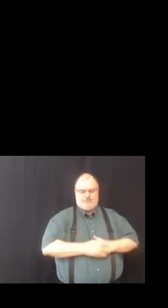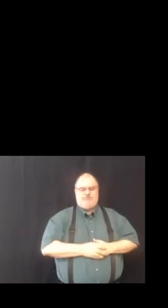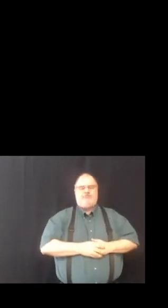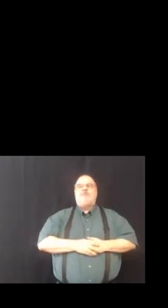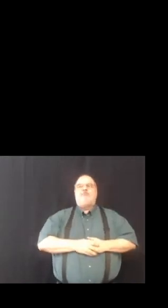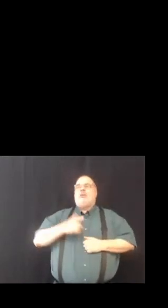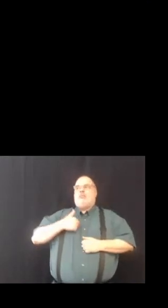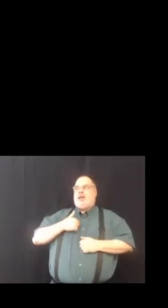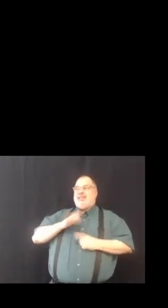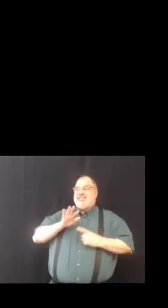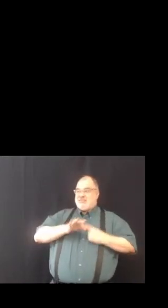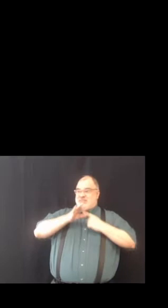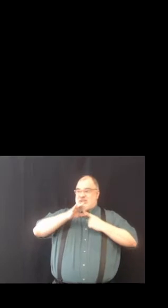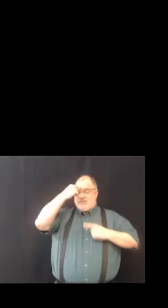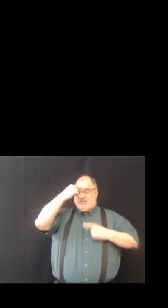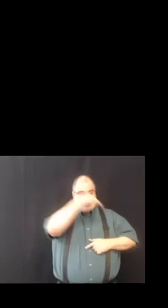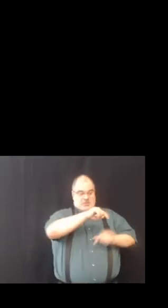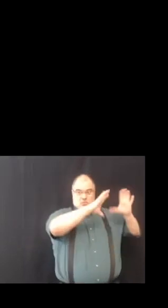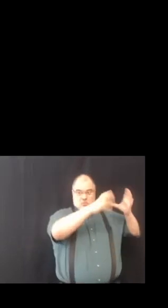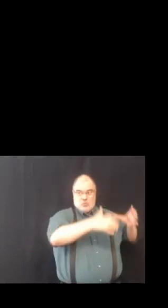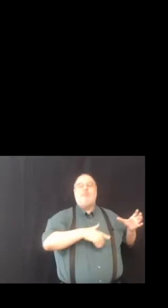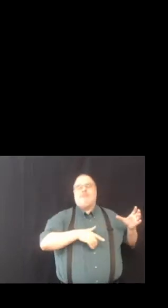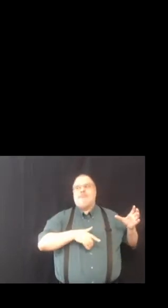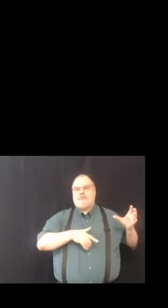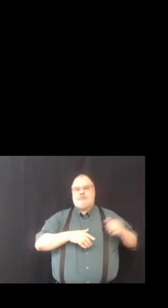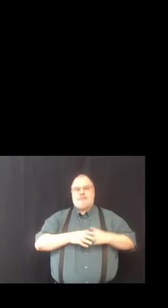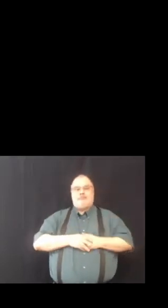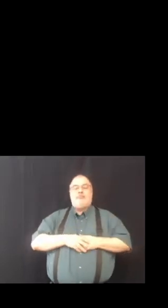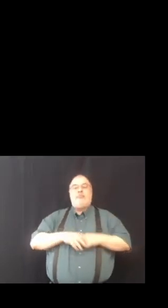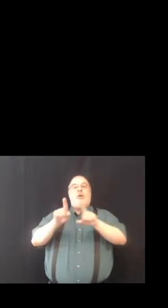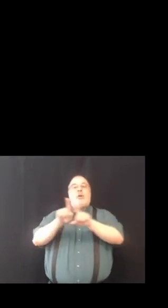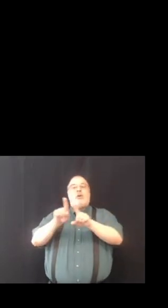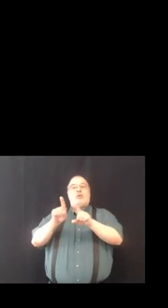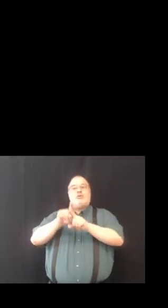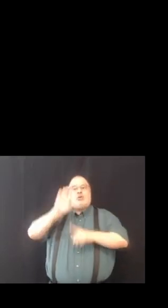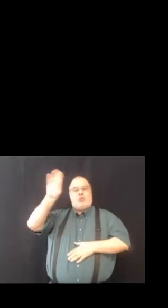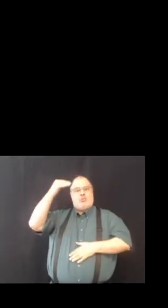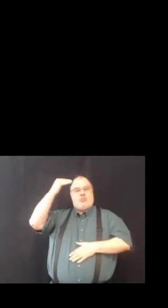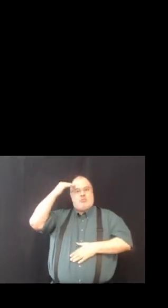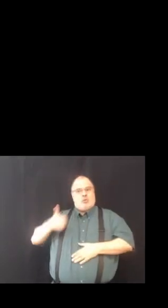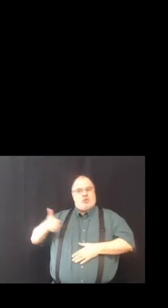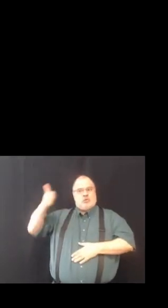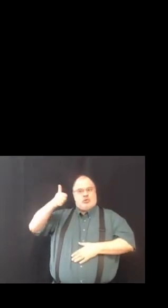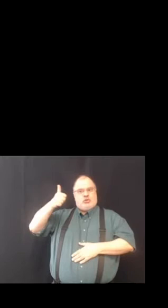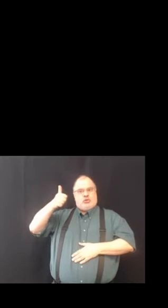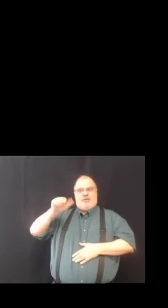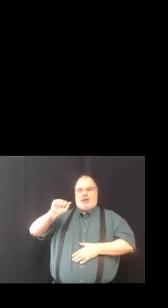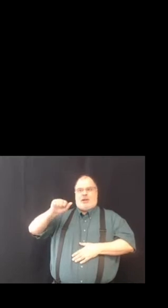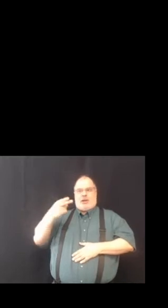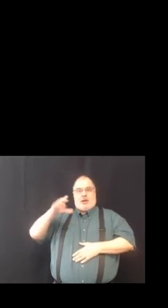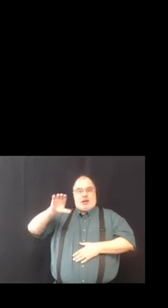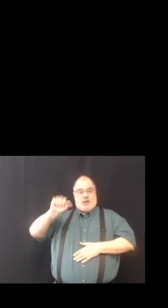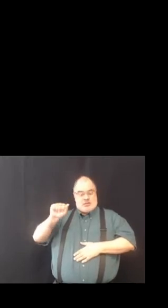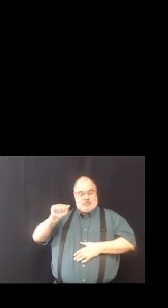unique abilities. With us today also is the Bureau Chief of Medicaid Policy, Erica Floyd Thomas, with the Agency